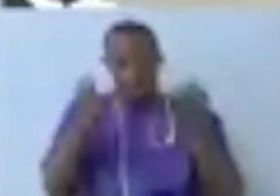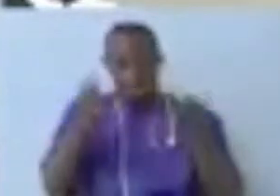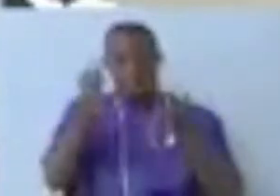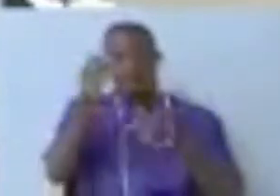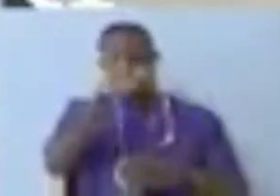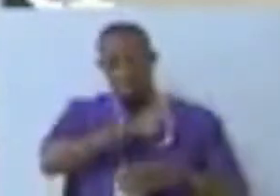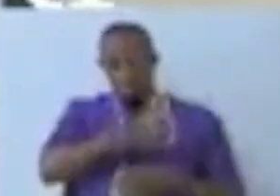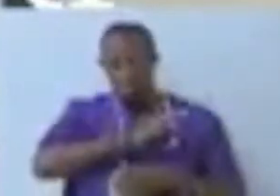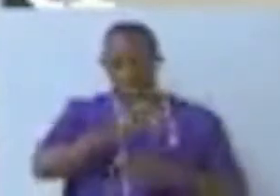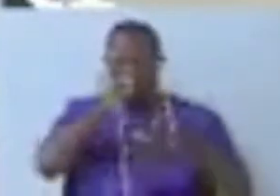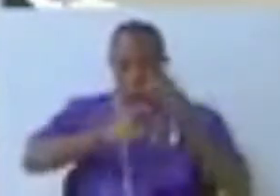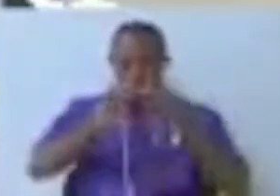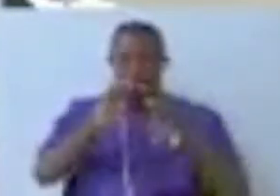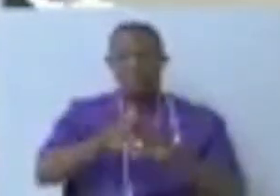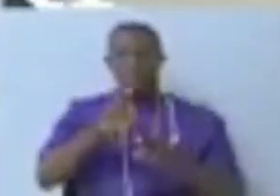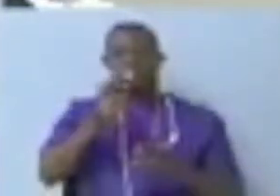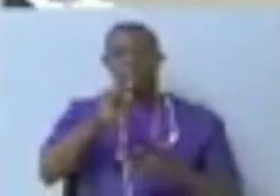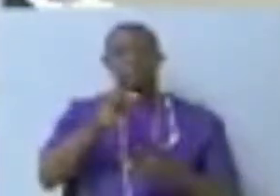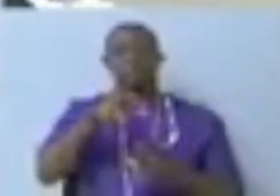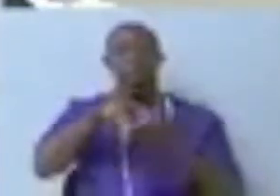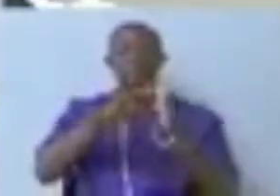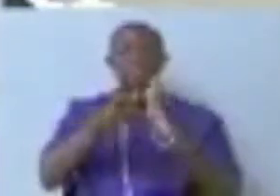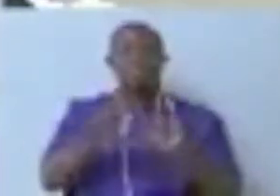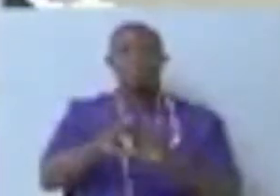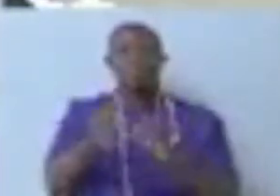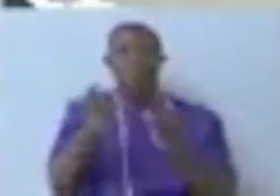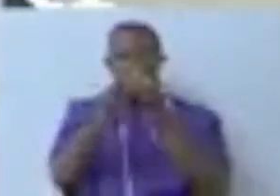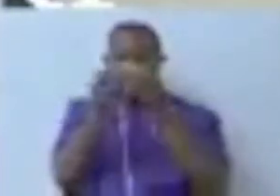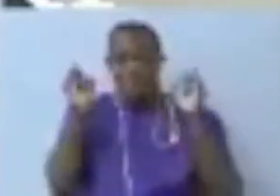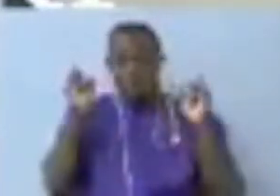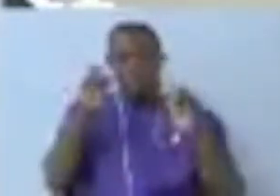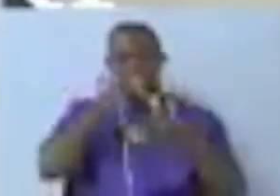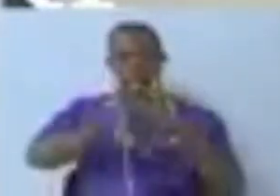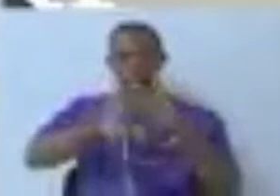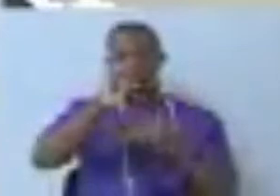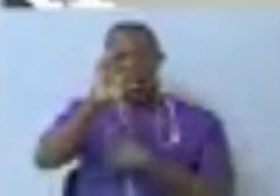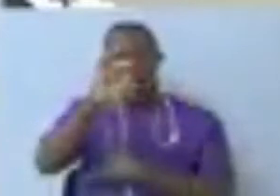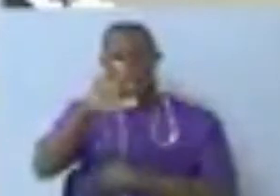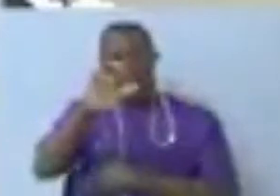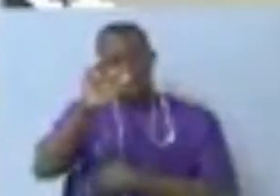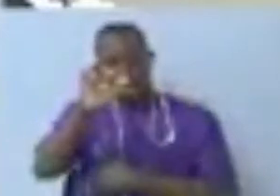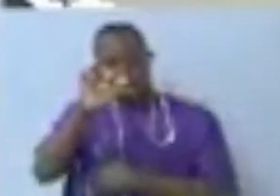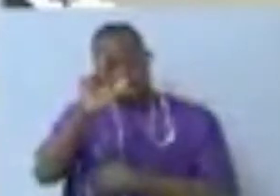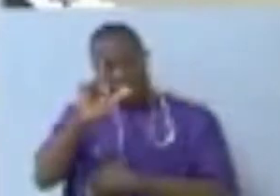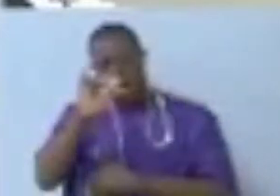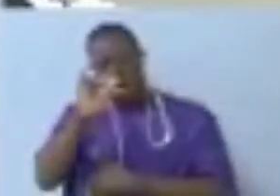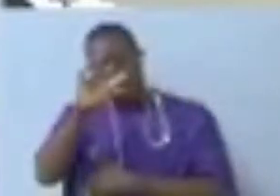And in fact, this is London. This is Independent in Ireland.